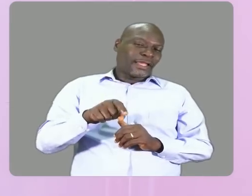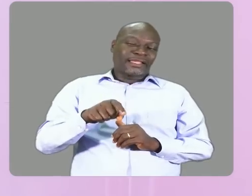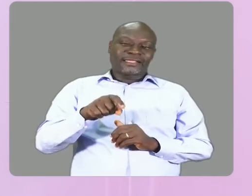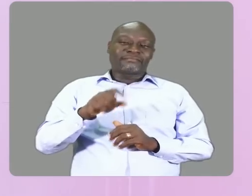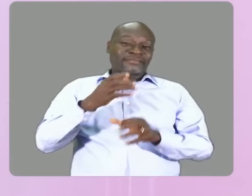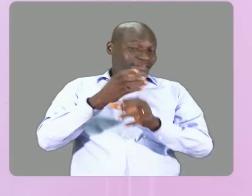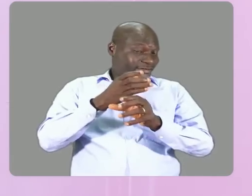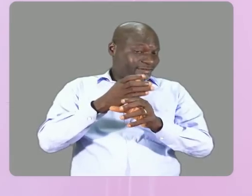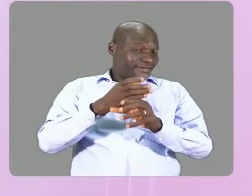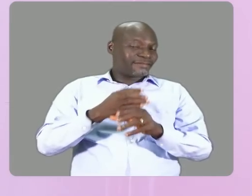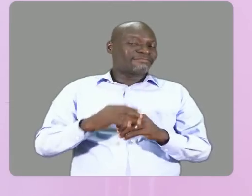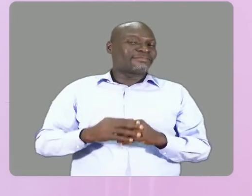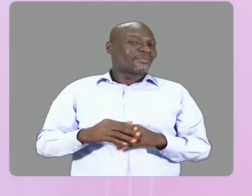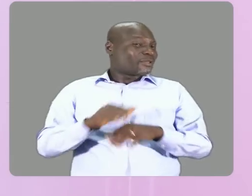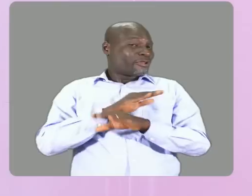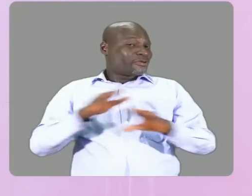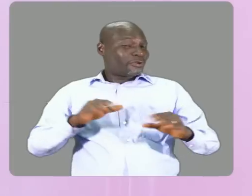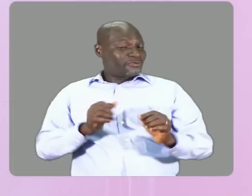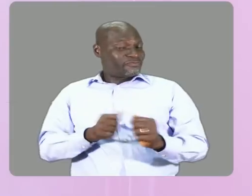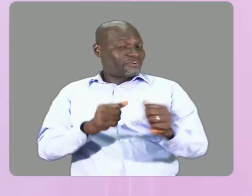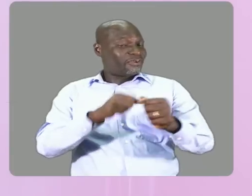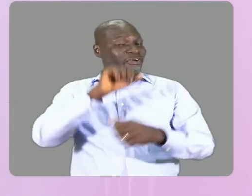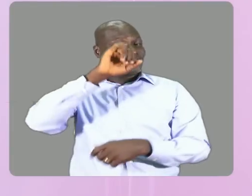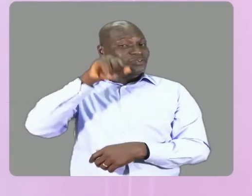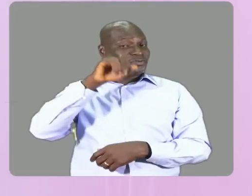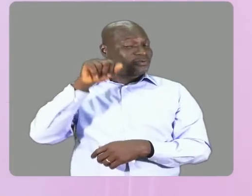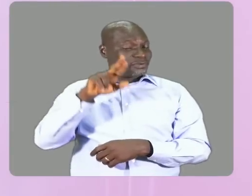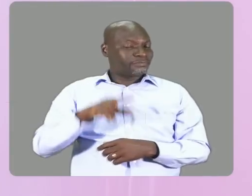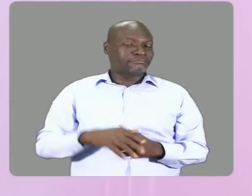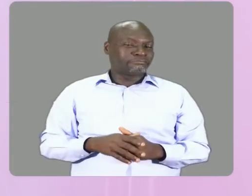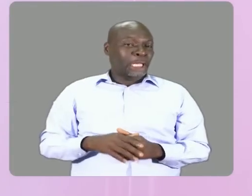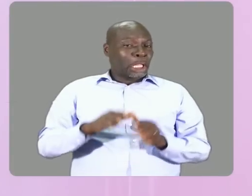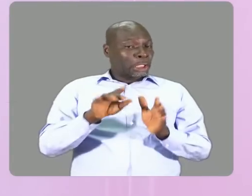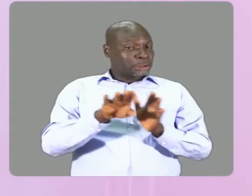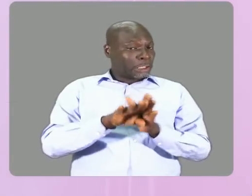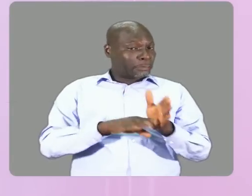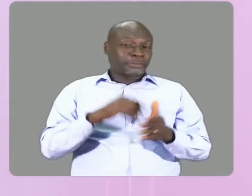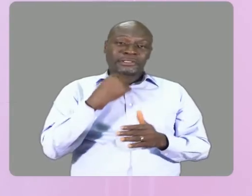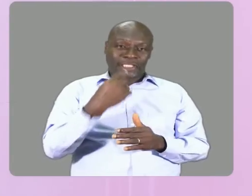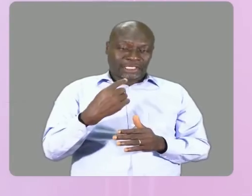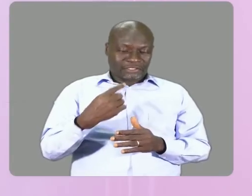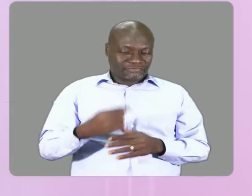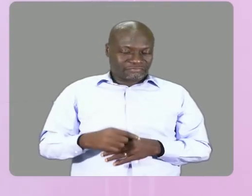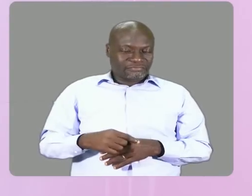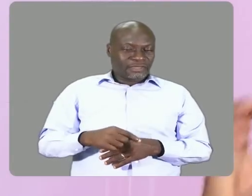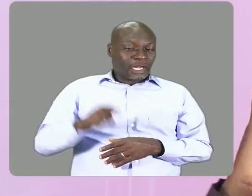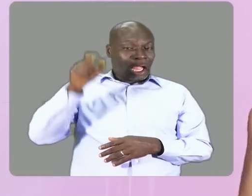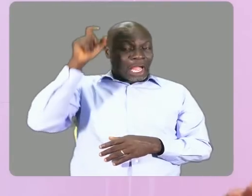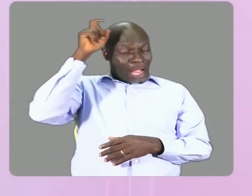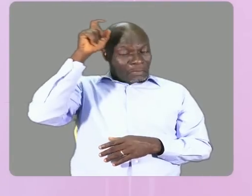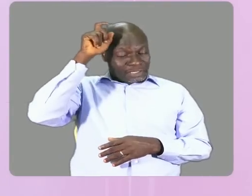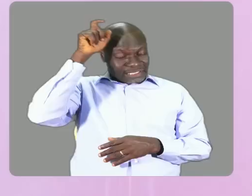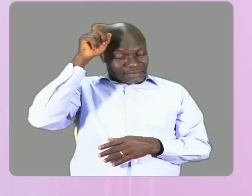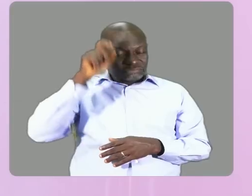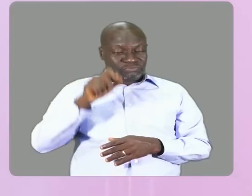wachi na brafie na Bible sa men kan chira o se otamfo bonsam no onnam se jata na